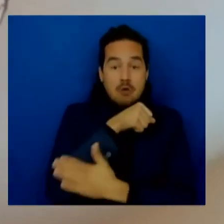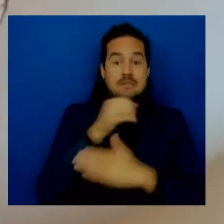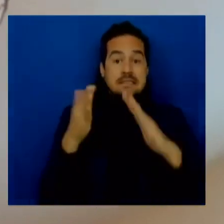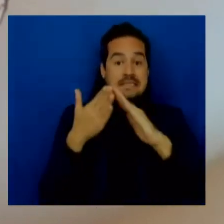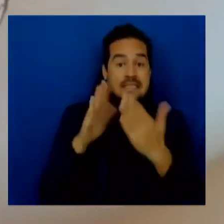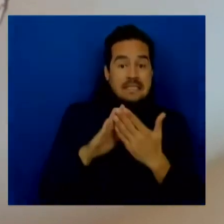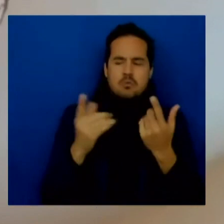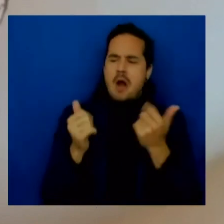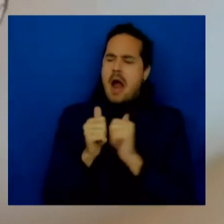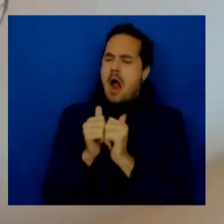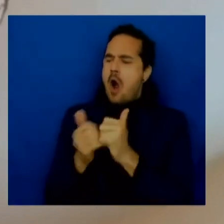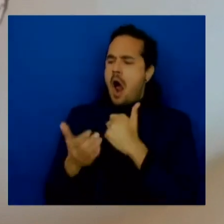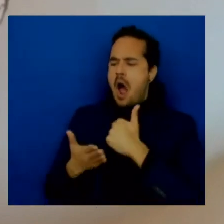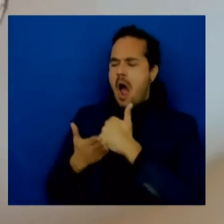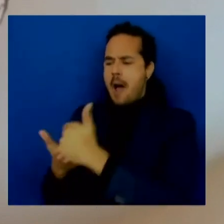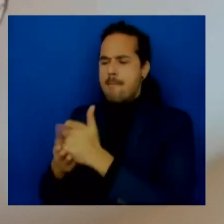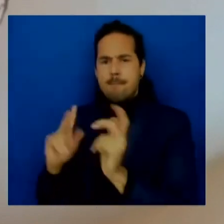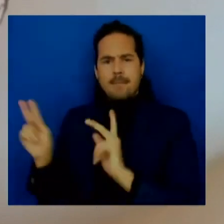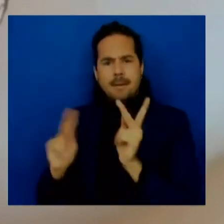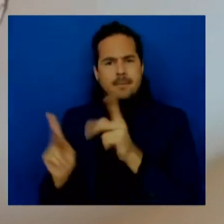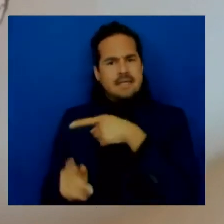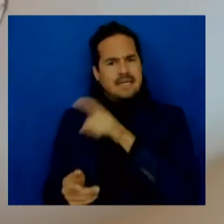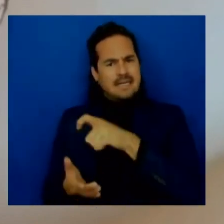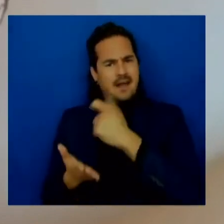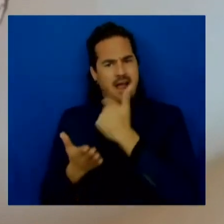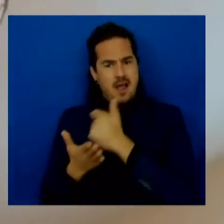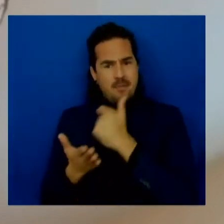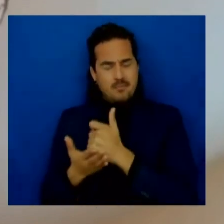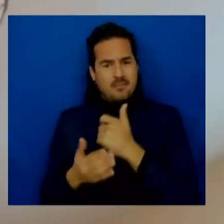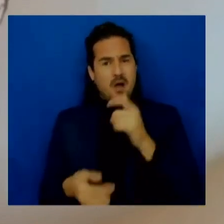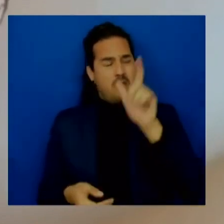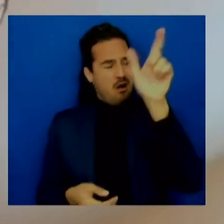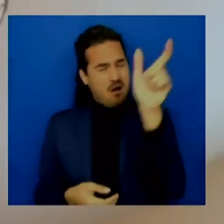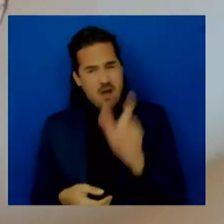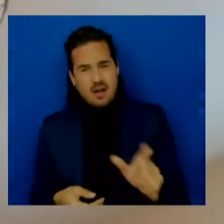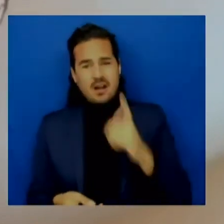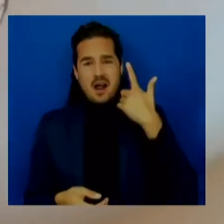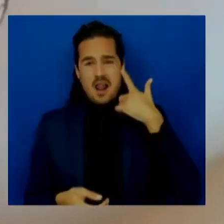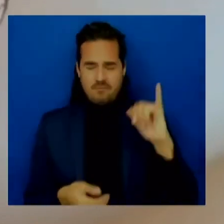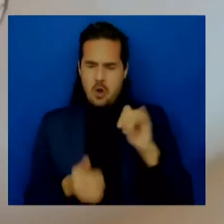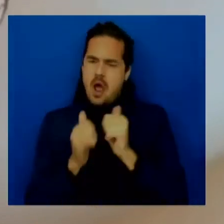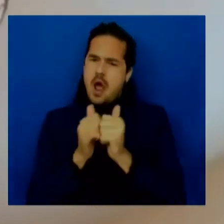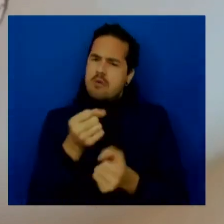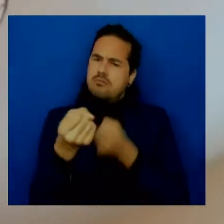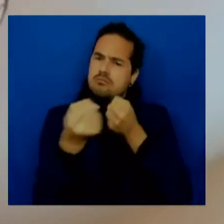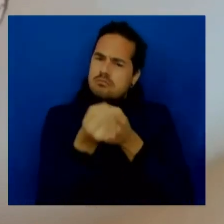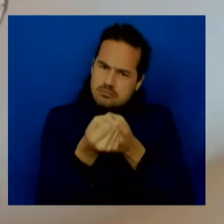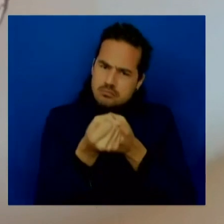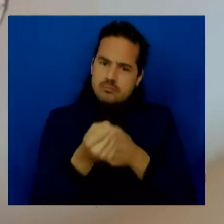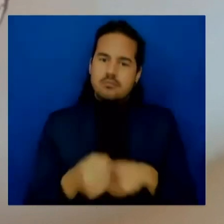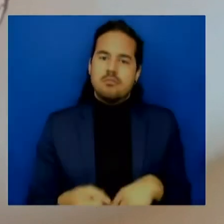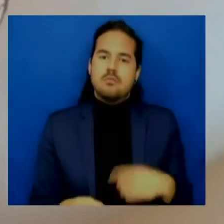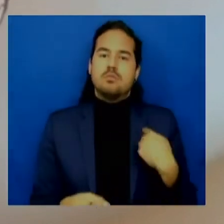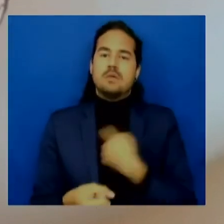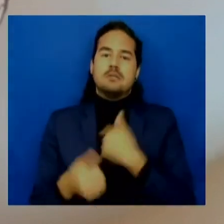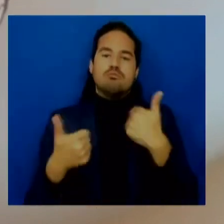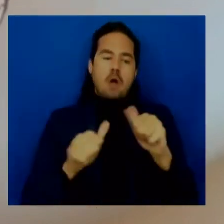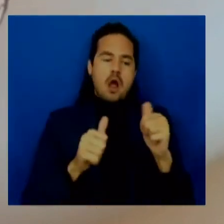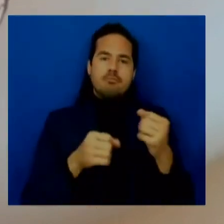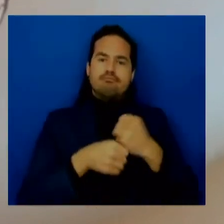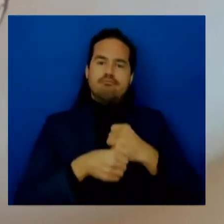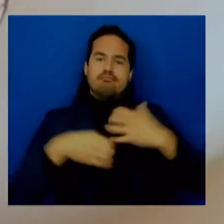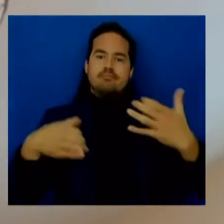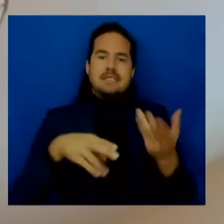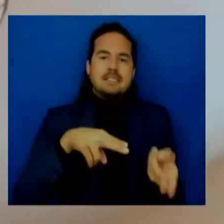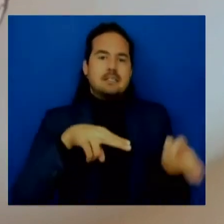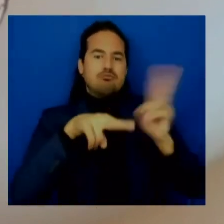Senate's going to continue our ongoing efforts to increase housing supply and reduce housing costs. There are so many things that people have